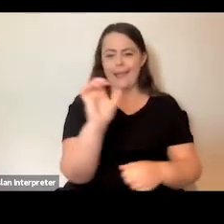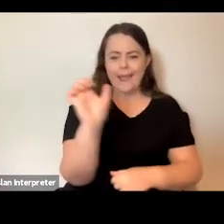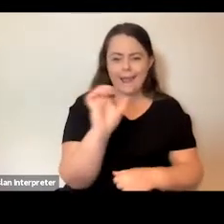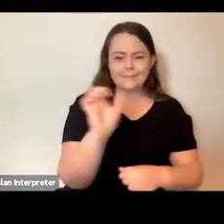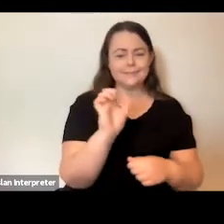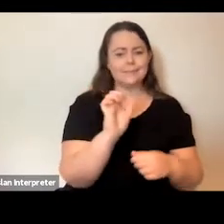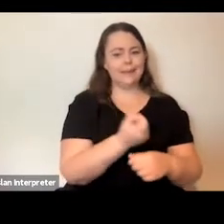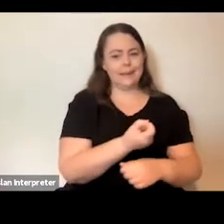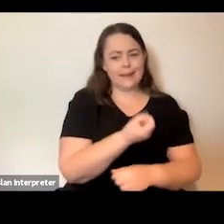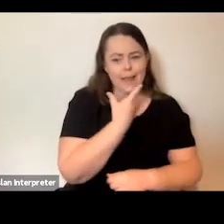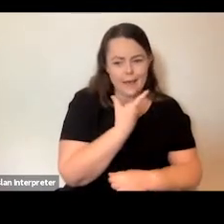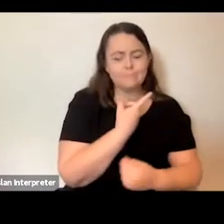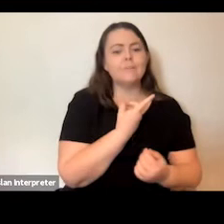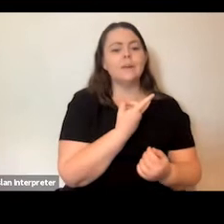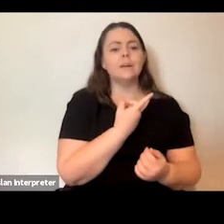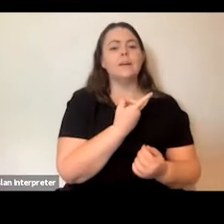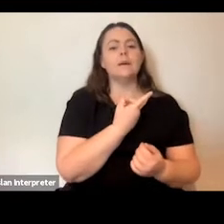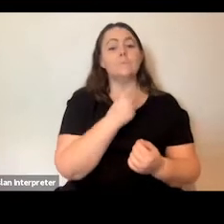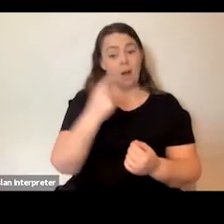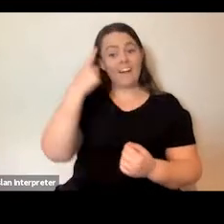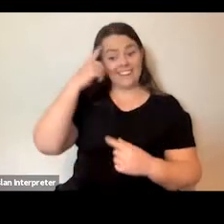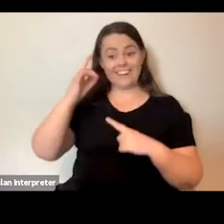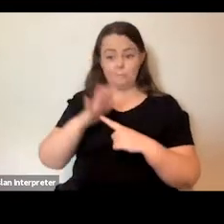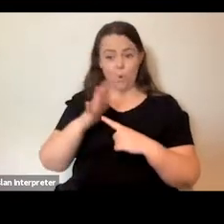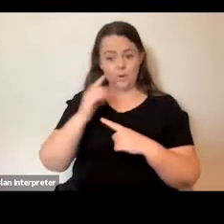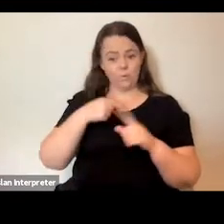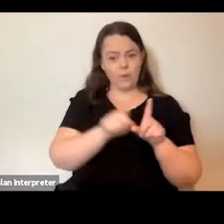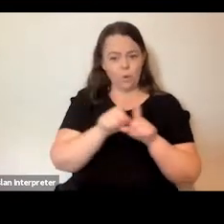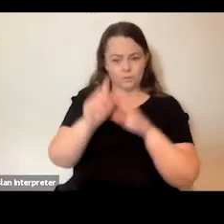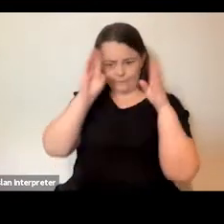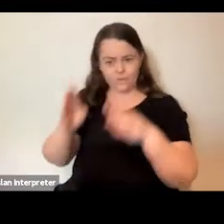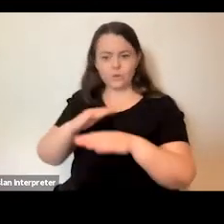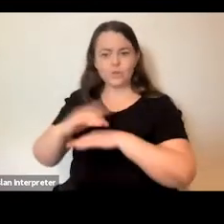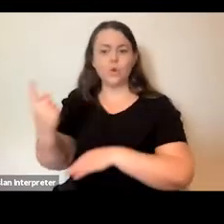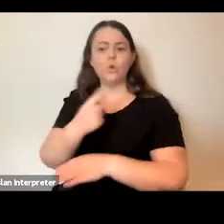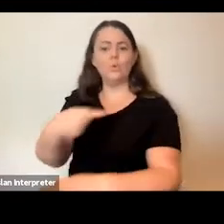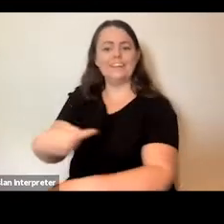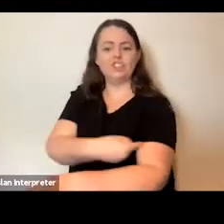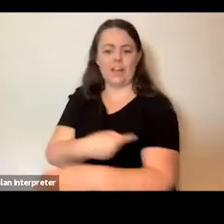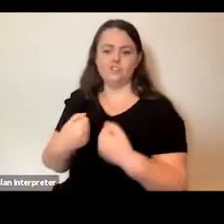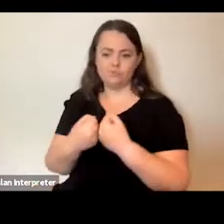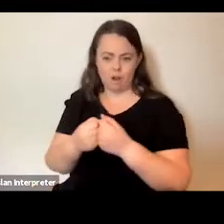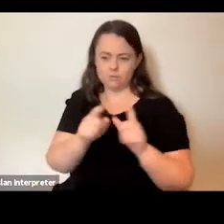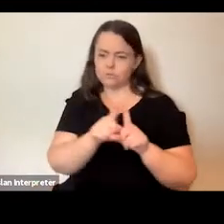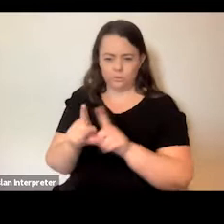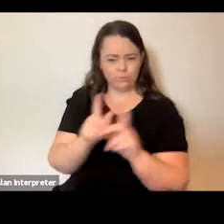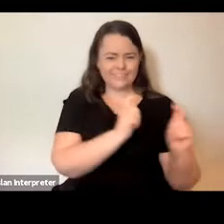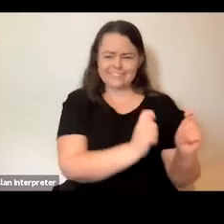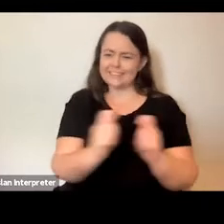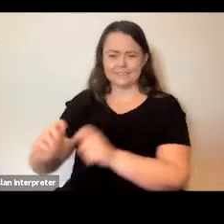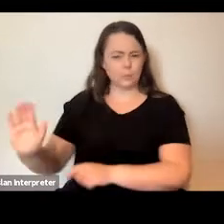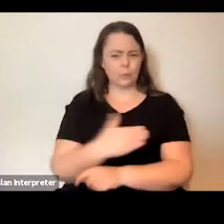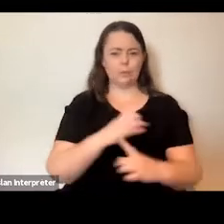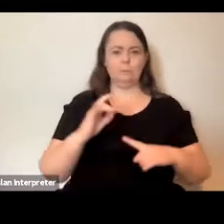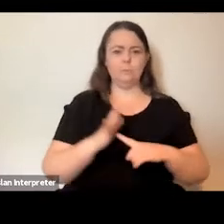And on that note, it was really exciting to see the ACT government announce the 6-month pilot for a fixed site